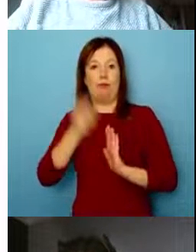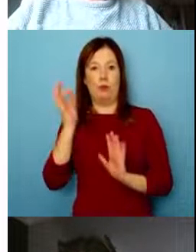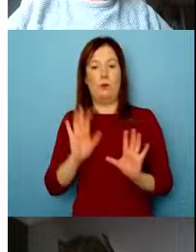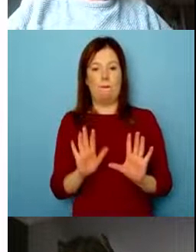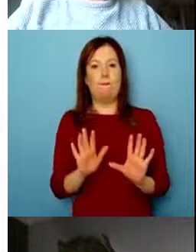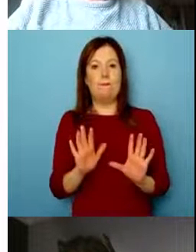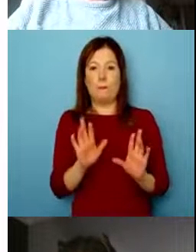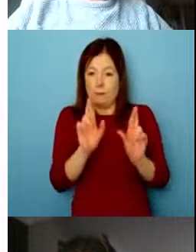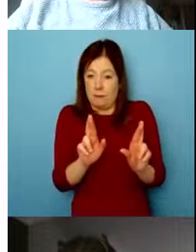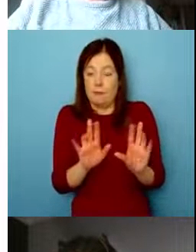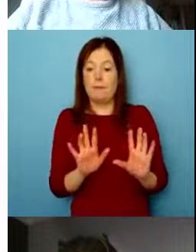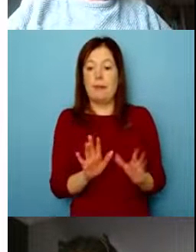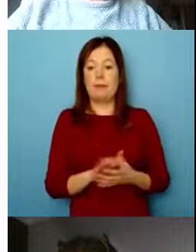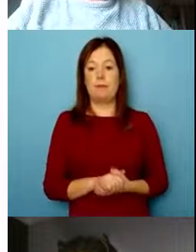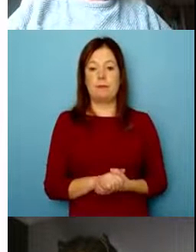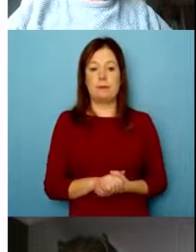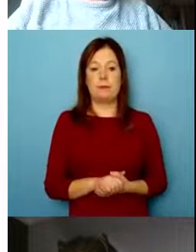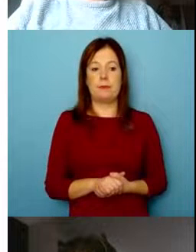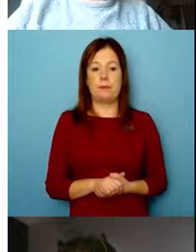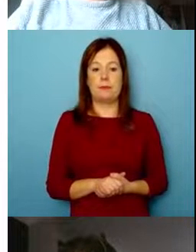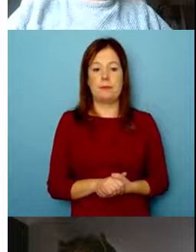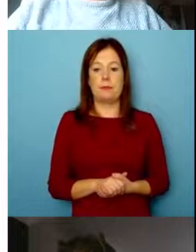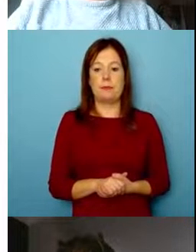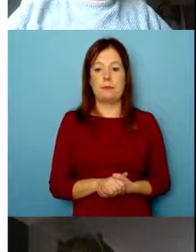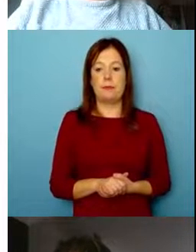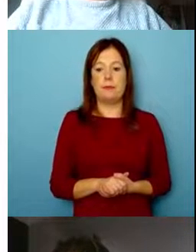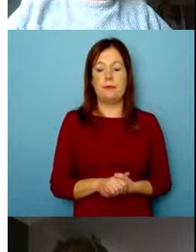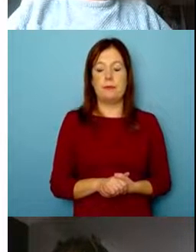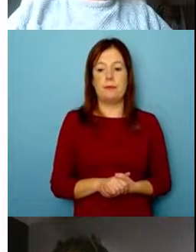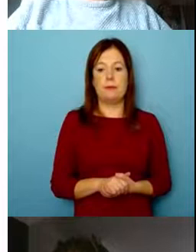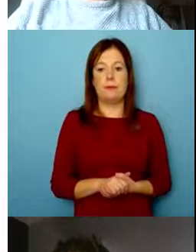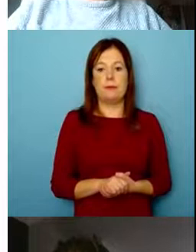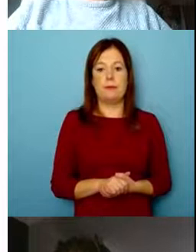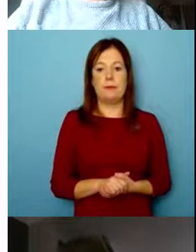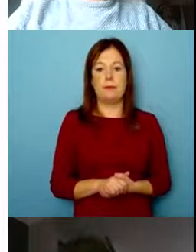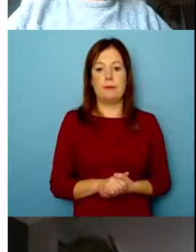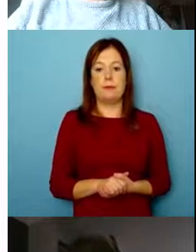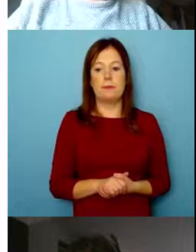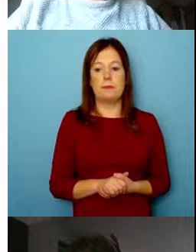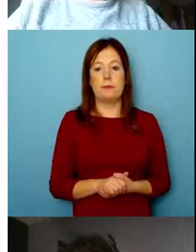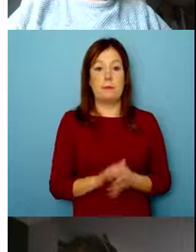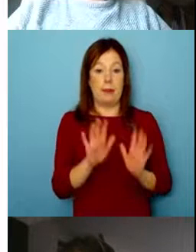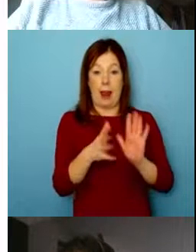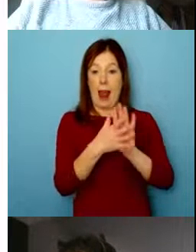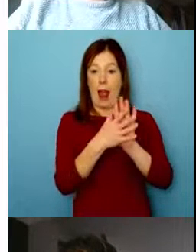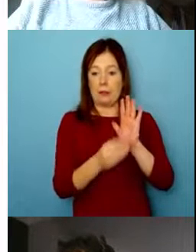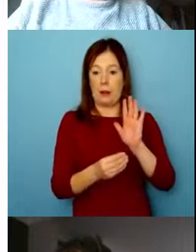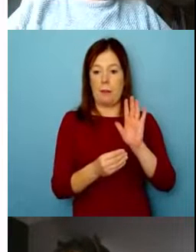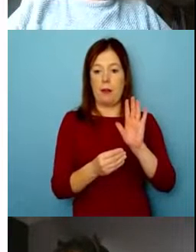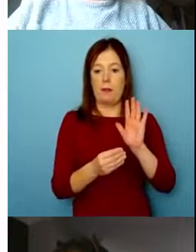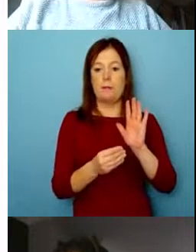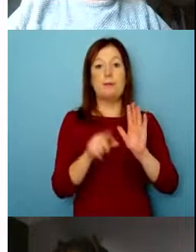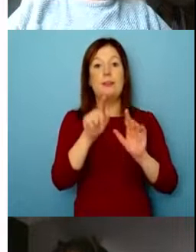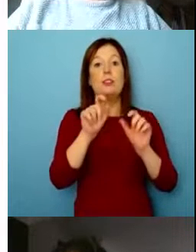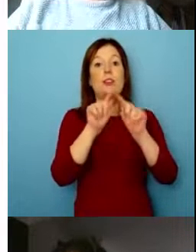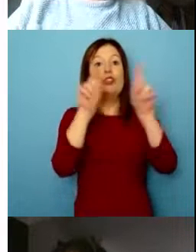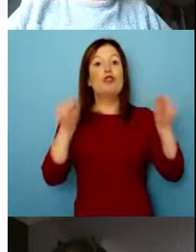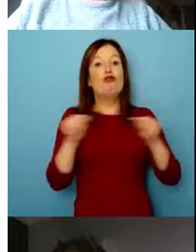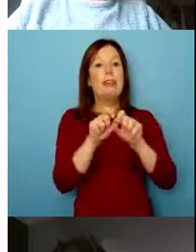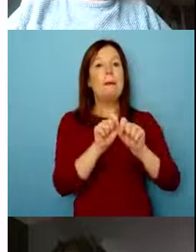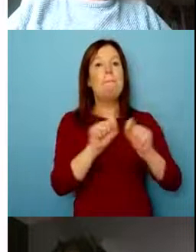So as an example of how the framework works, I'll use an example of the screen magnifier